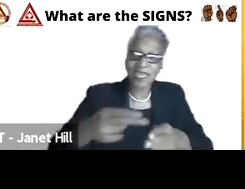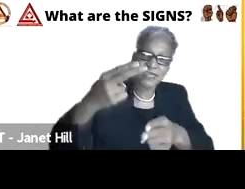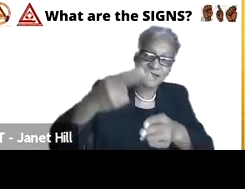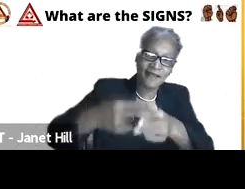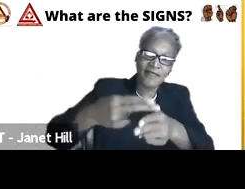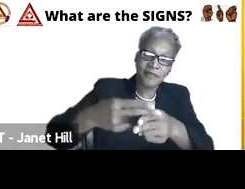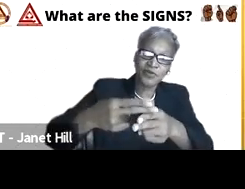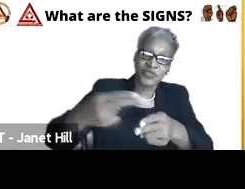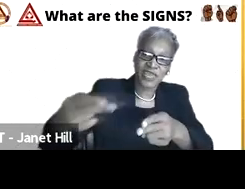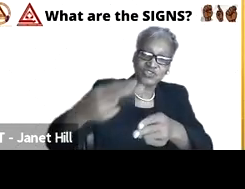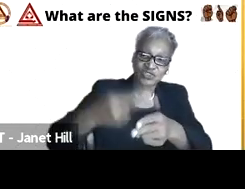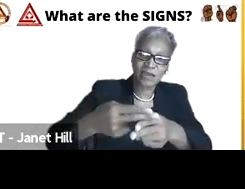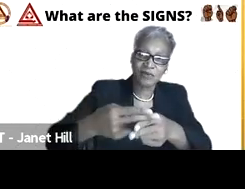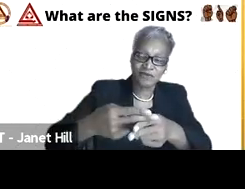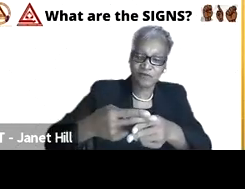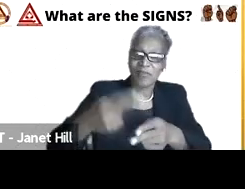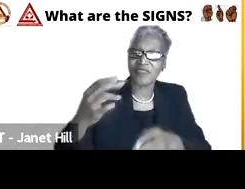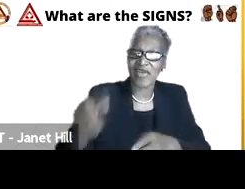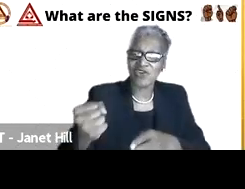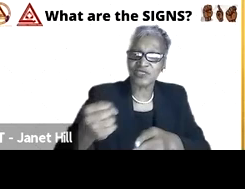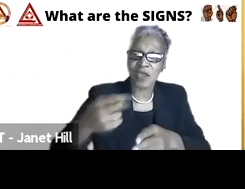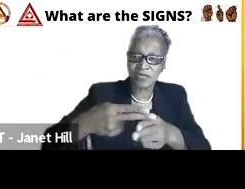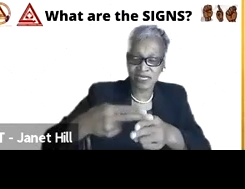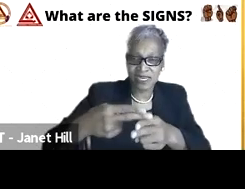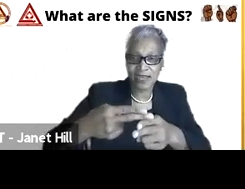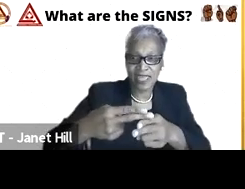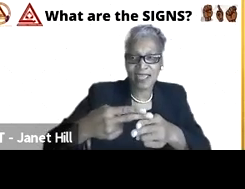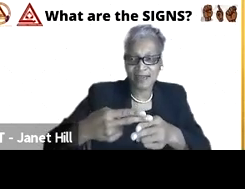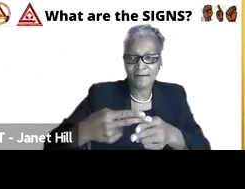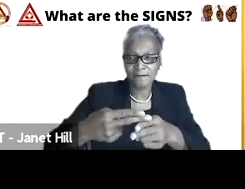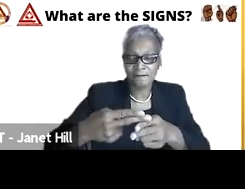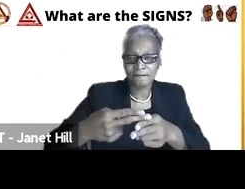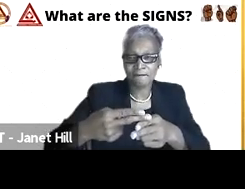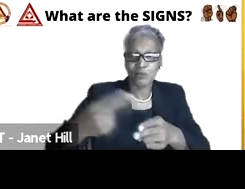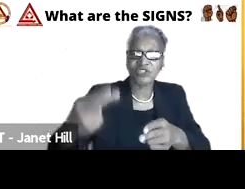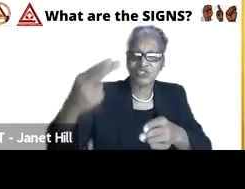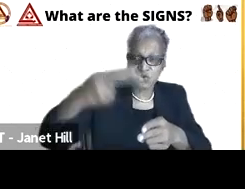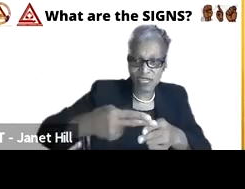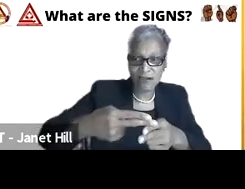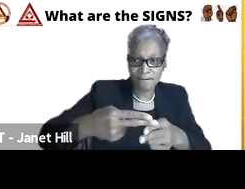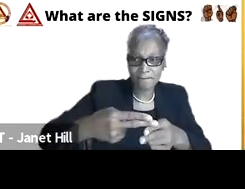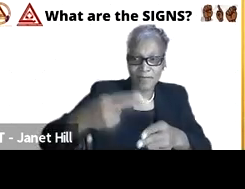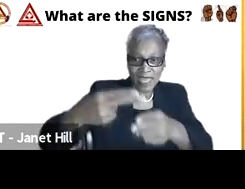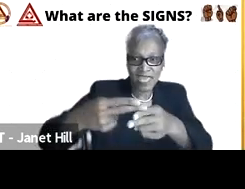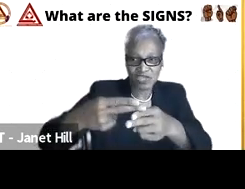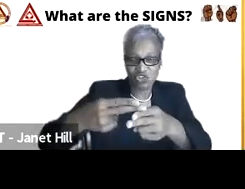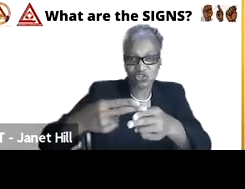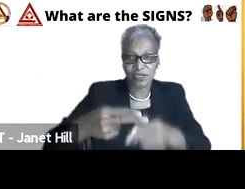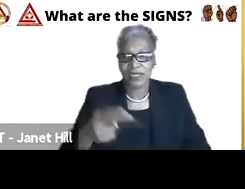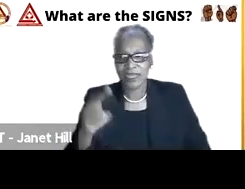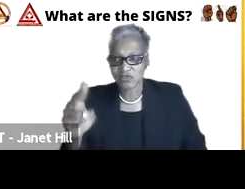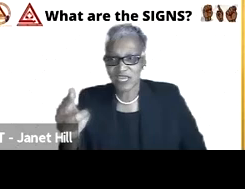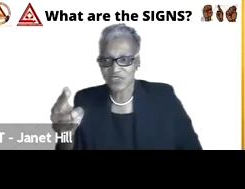you're right-handed, then put the H on top of, make that your dominant hand, which is on top.